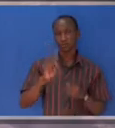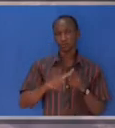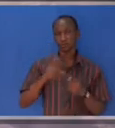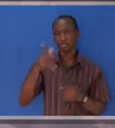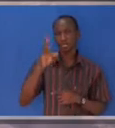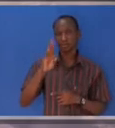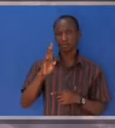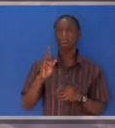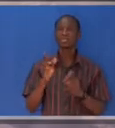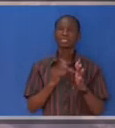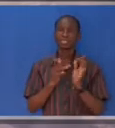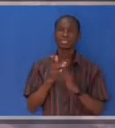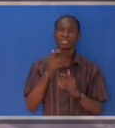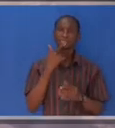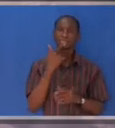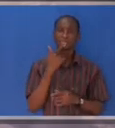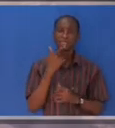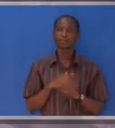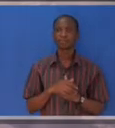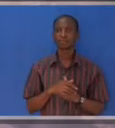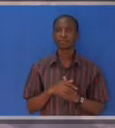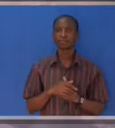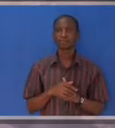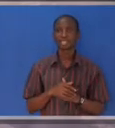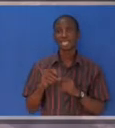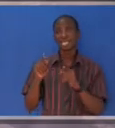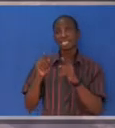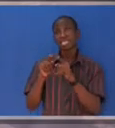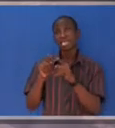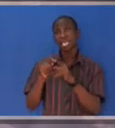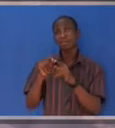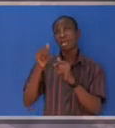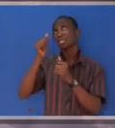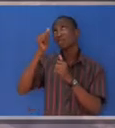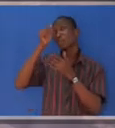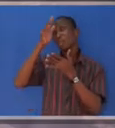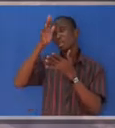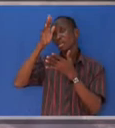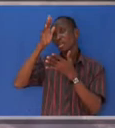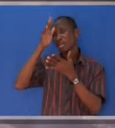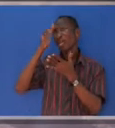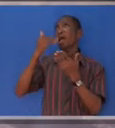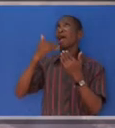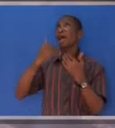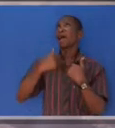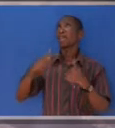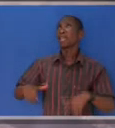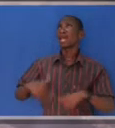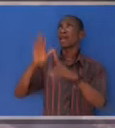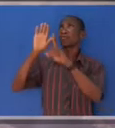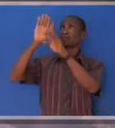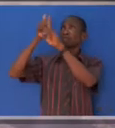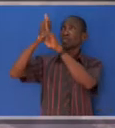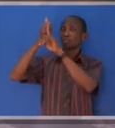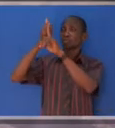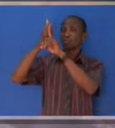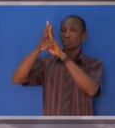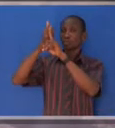Jesus said, "For as the Father has life in himself,